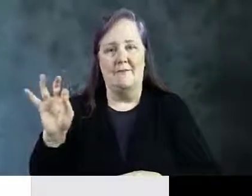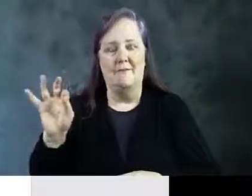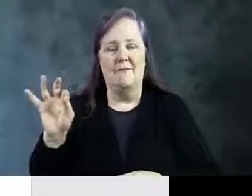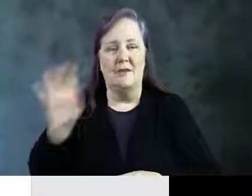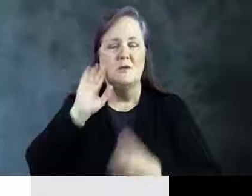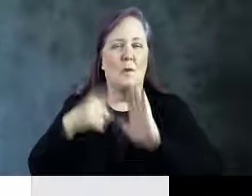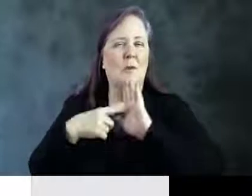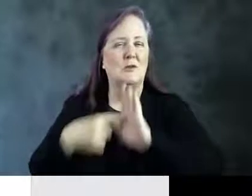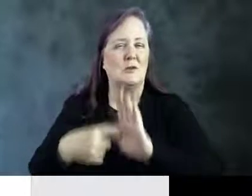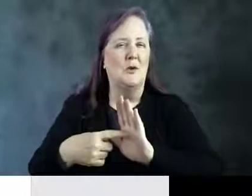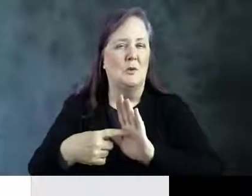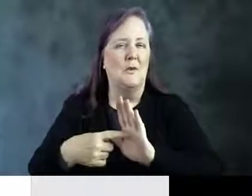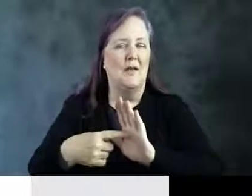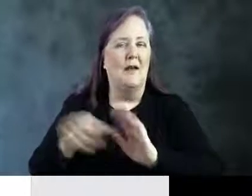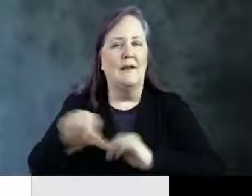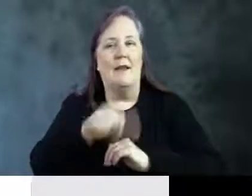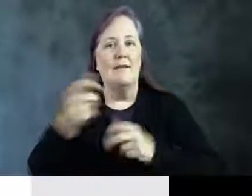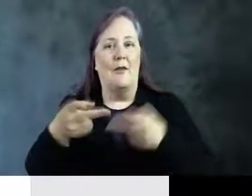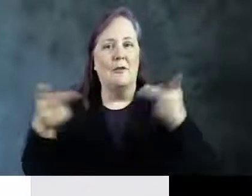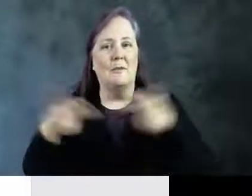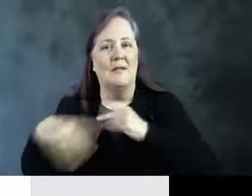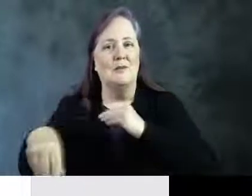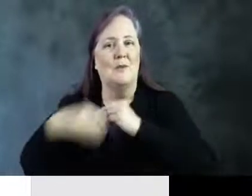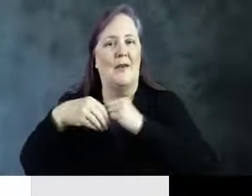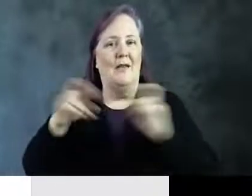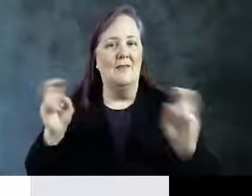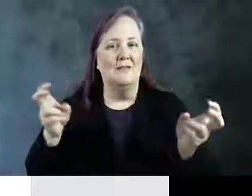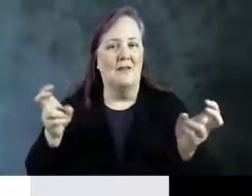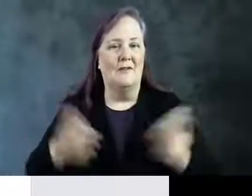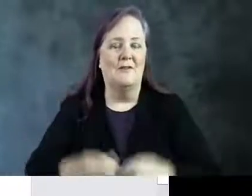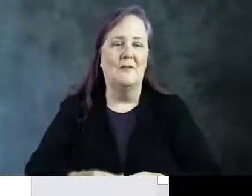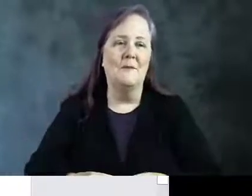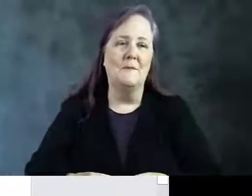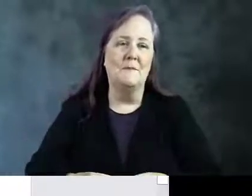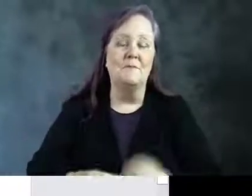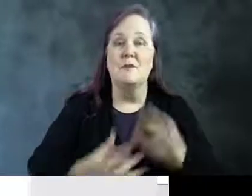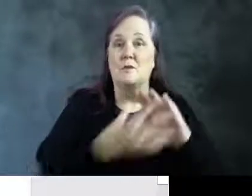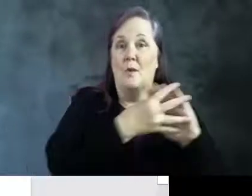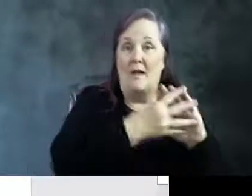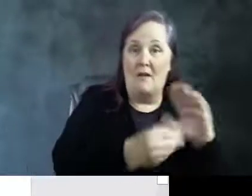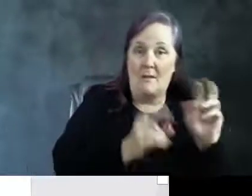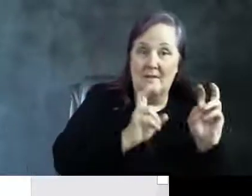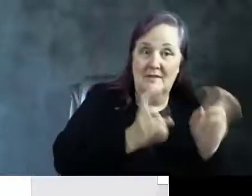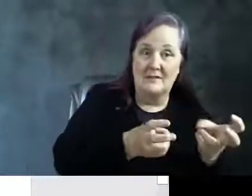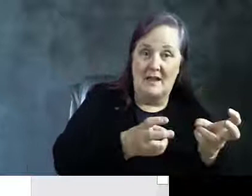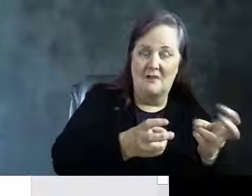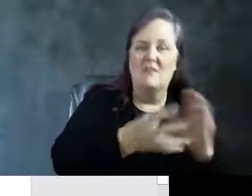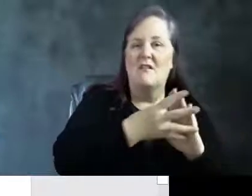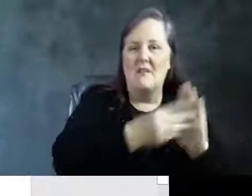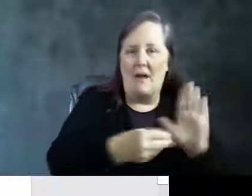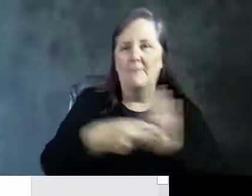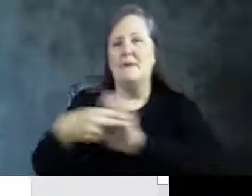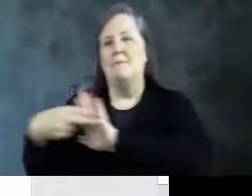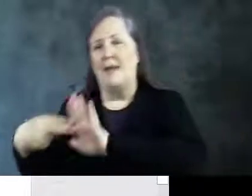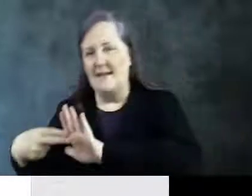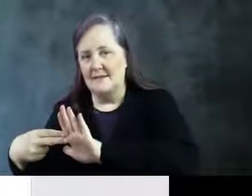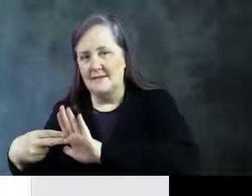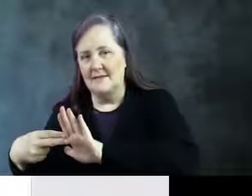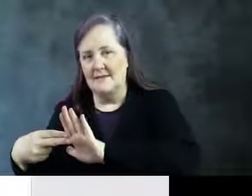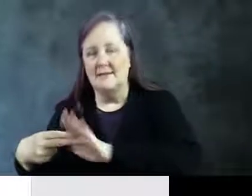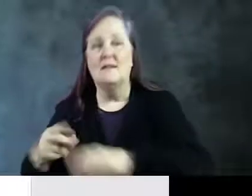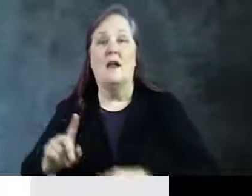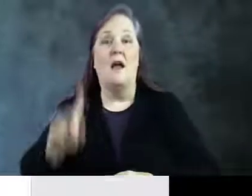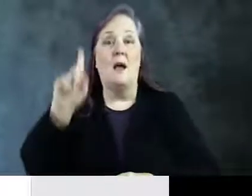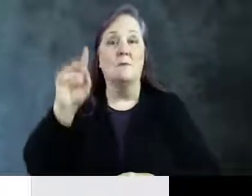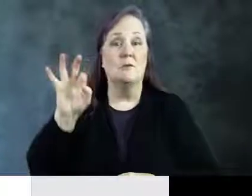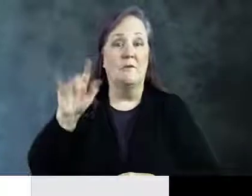that one other place to add the title. So I just copied my title with copy paste, and I'm going to go up to